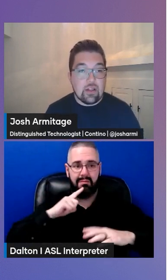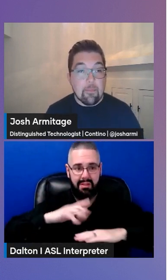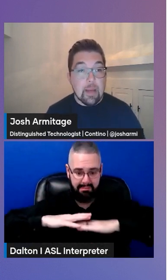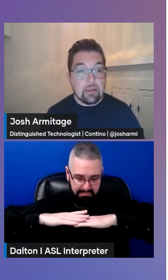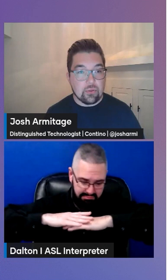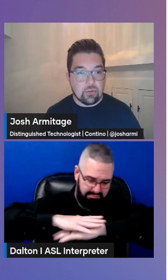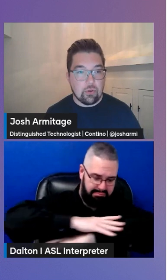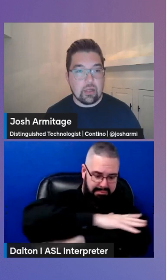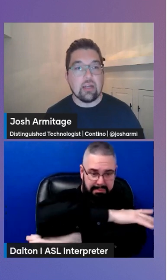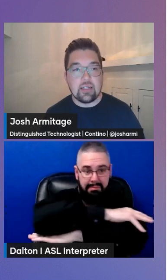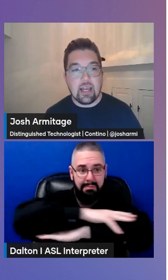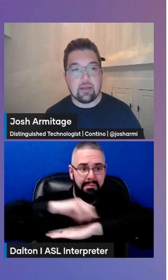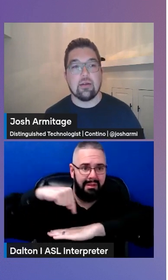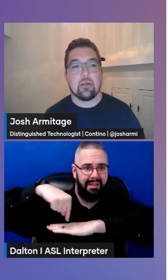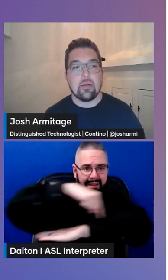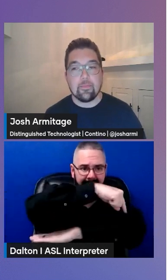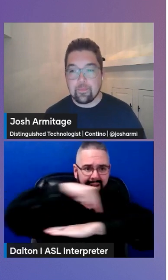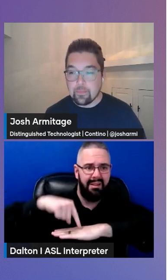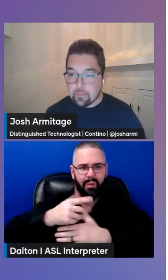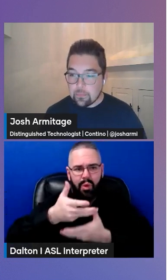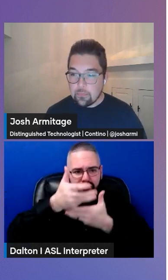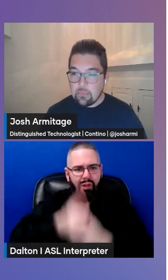that's fundamental to working together.